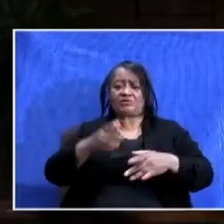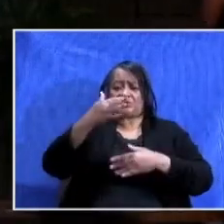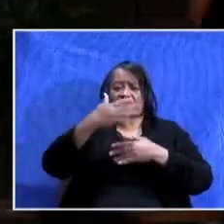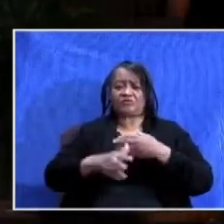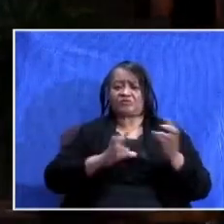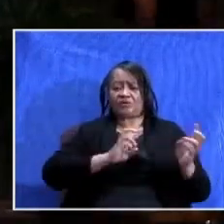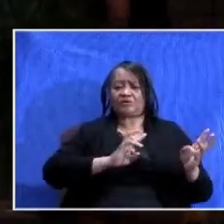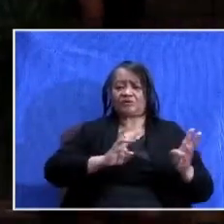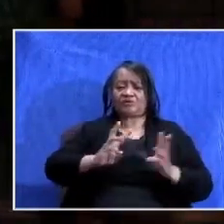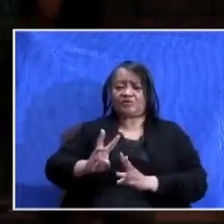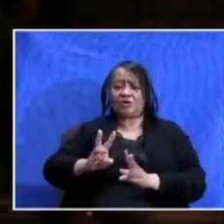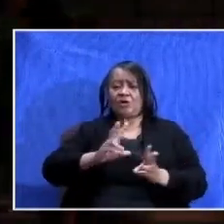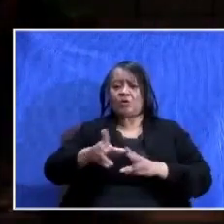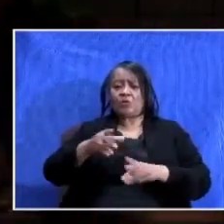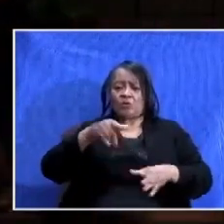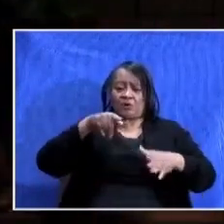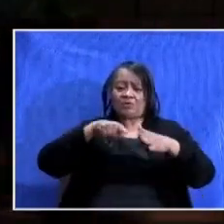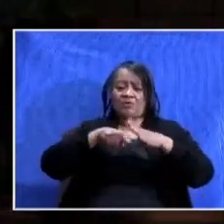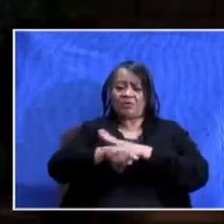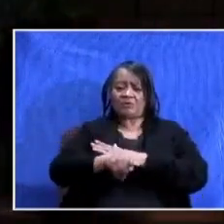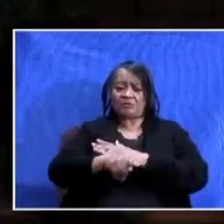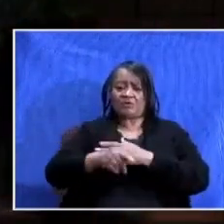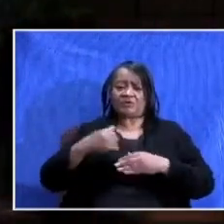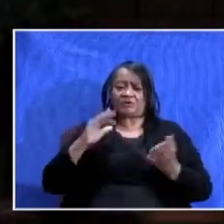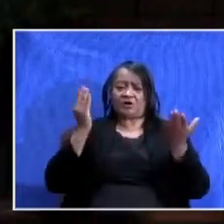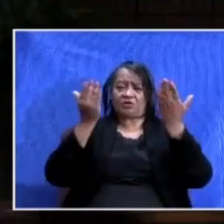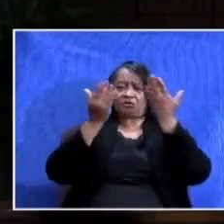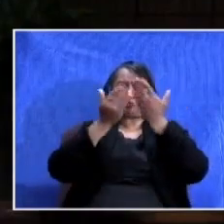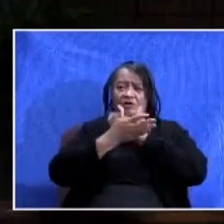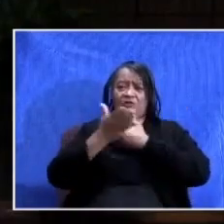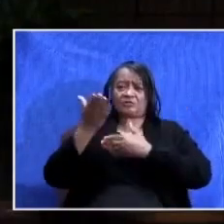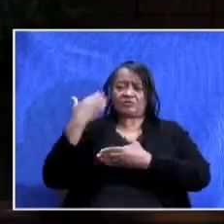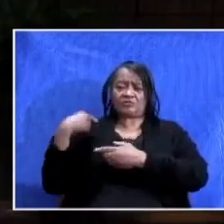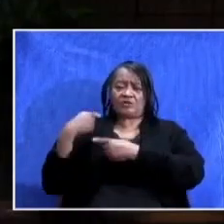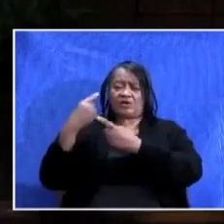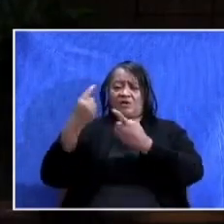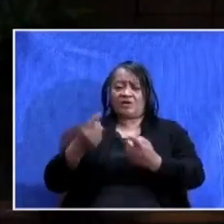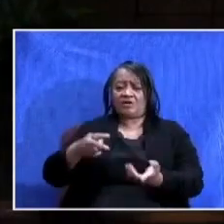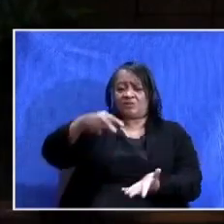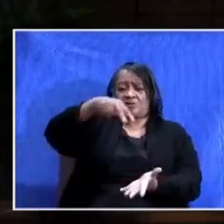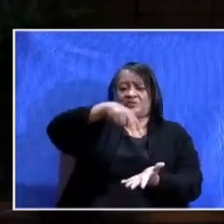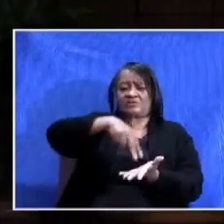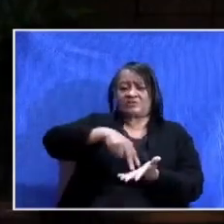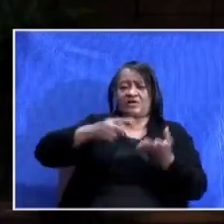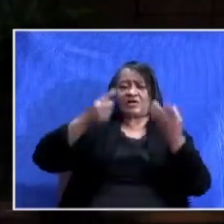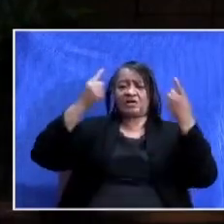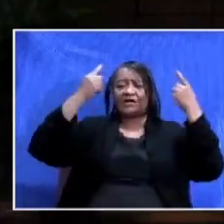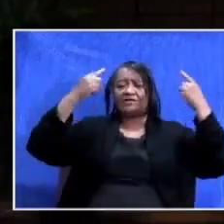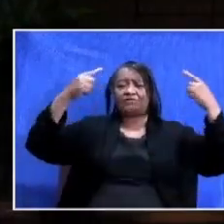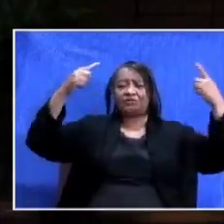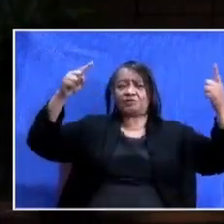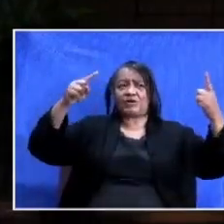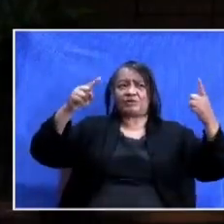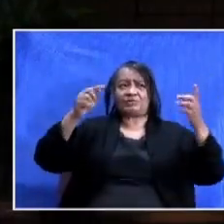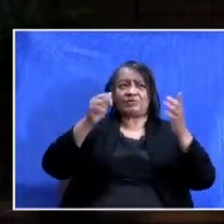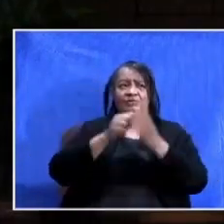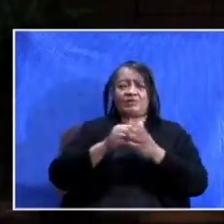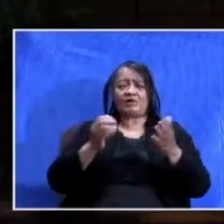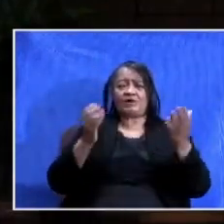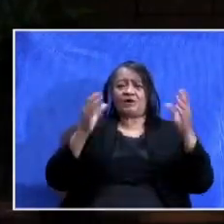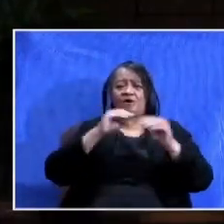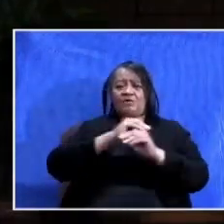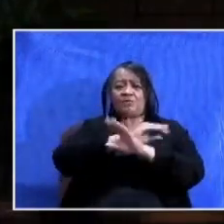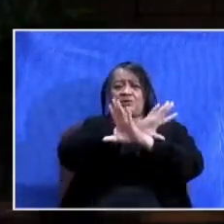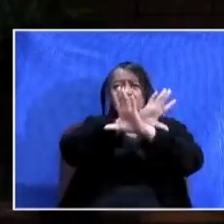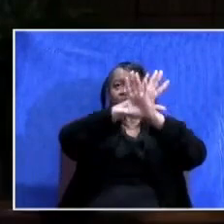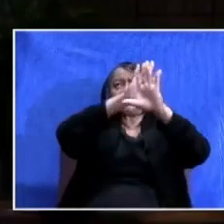through the path of the slaughter. Out of a gloomy past till now we stand at last where the white gleam